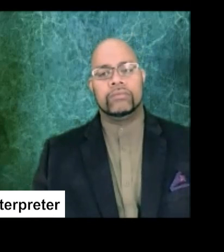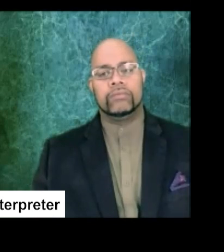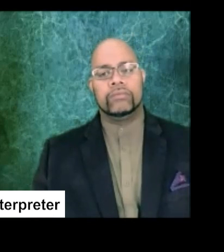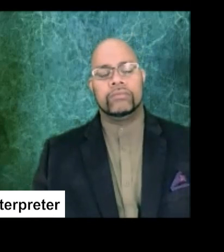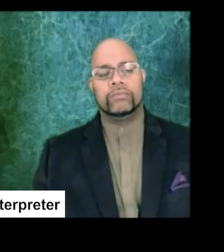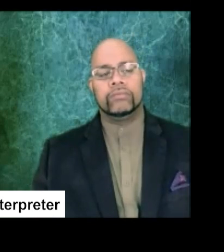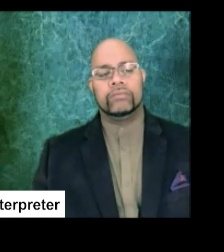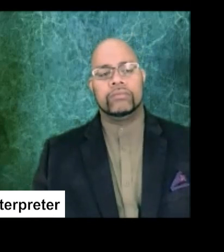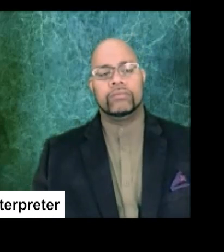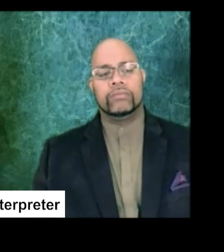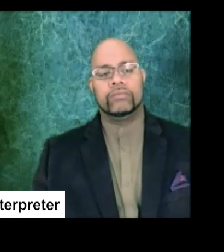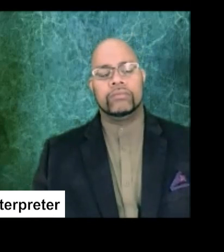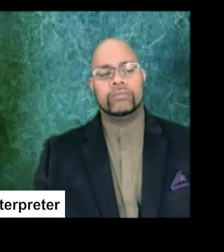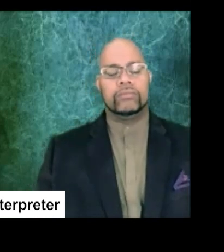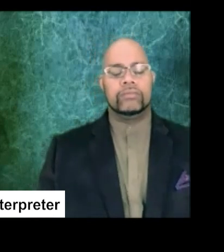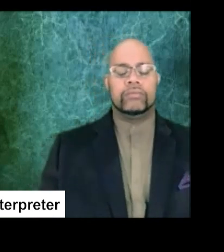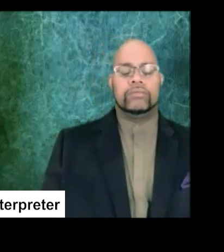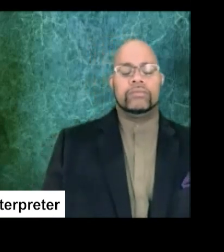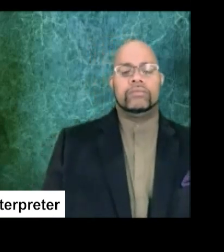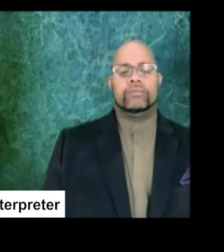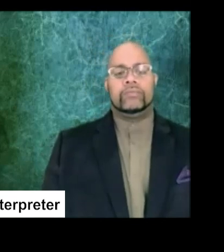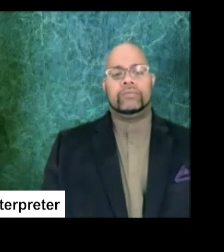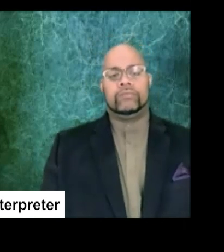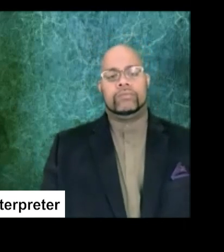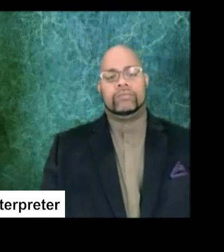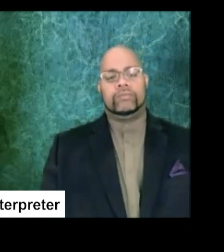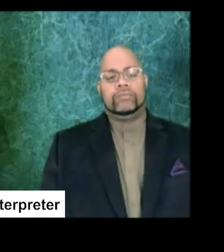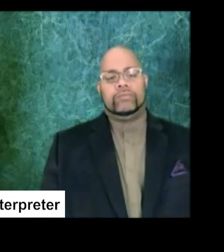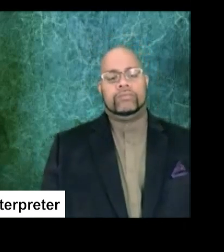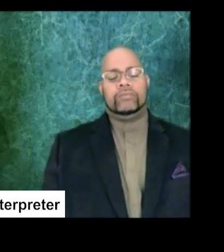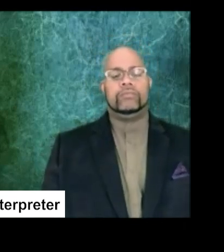ingrained in us